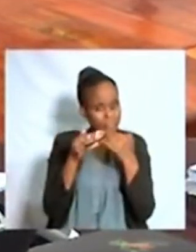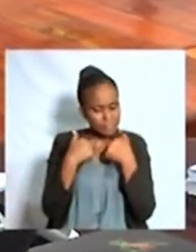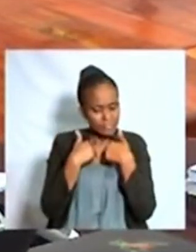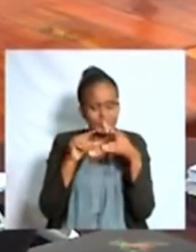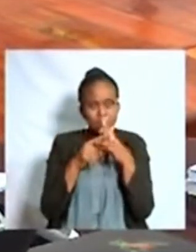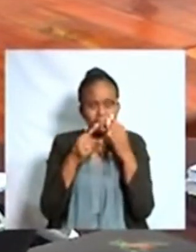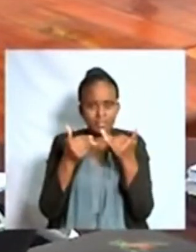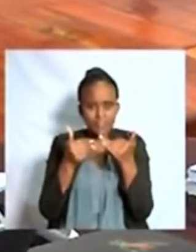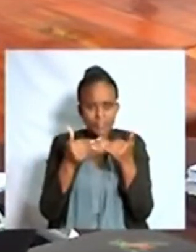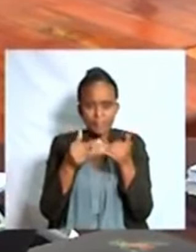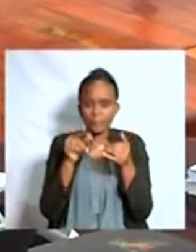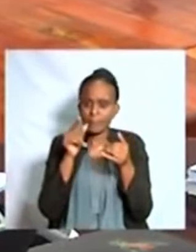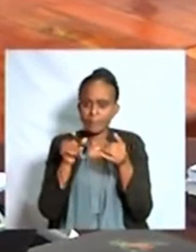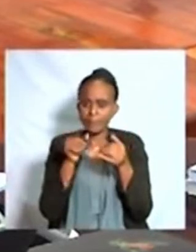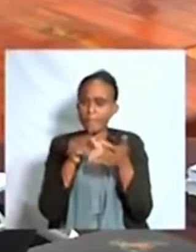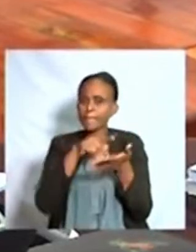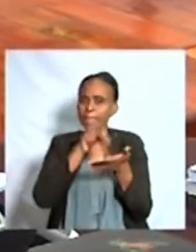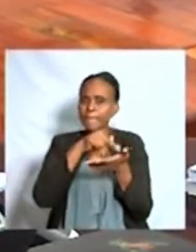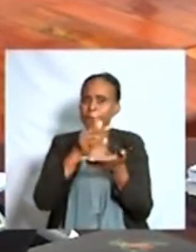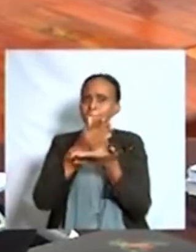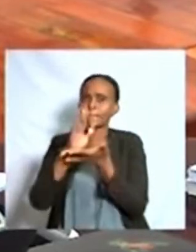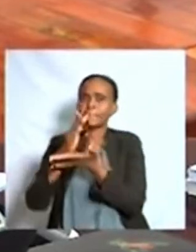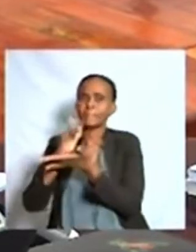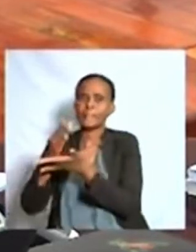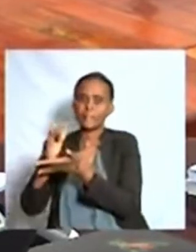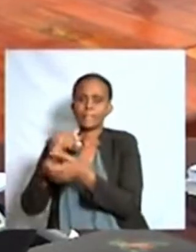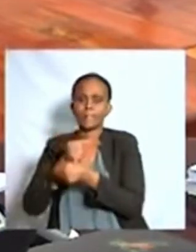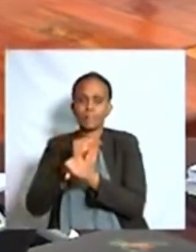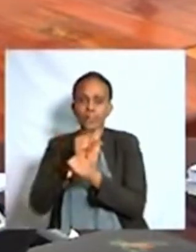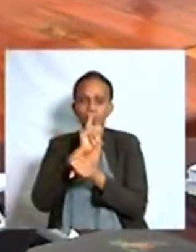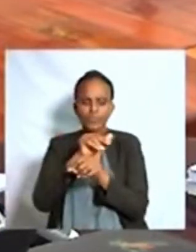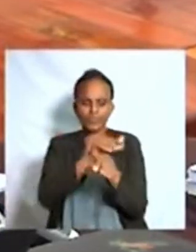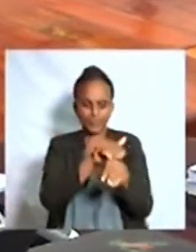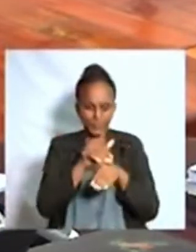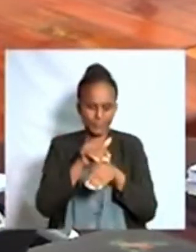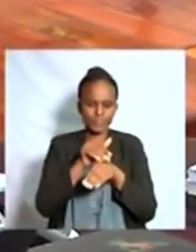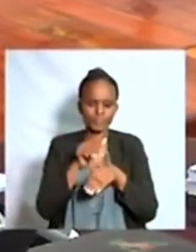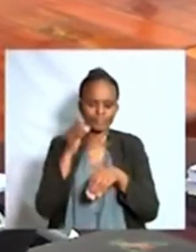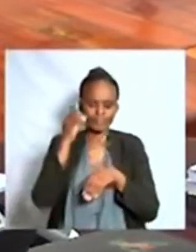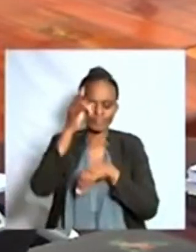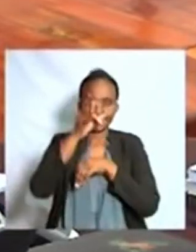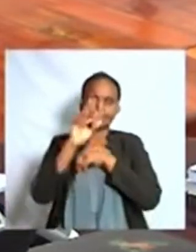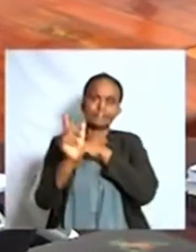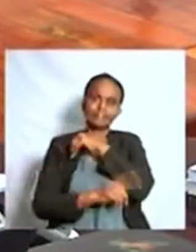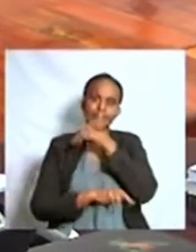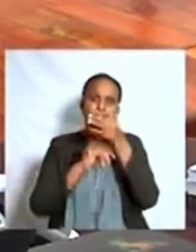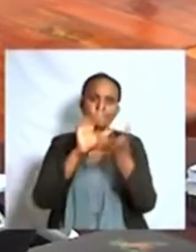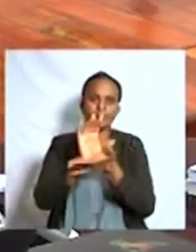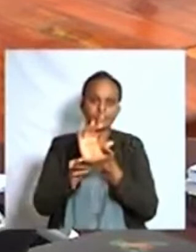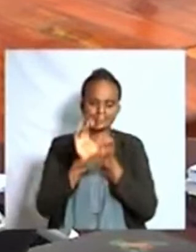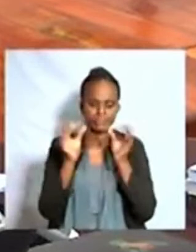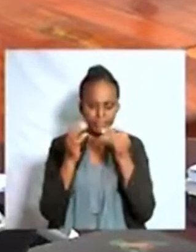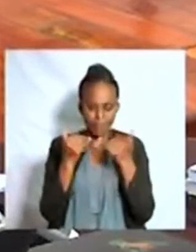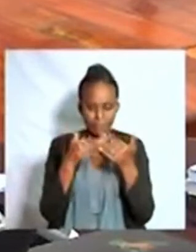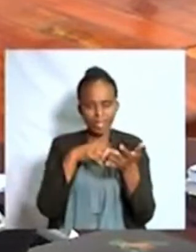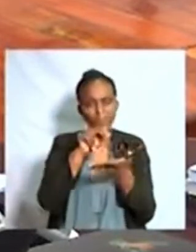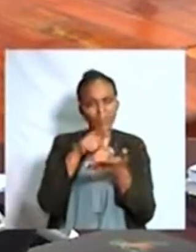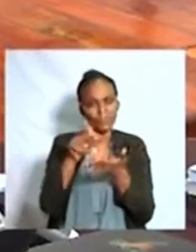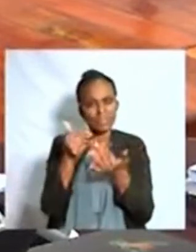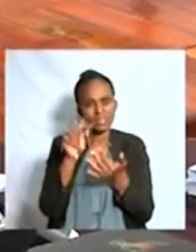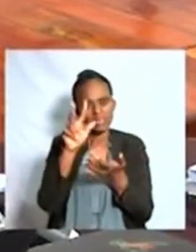these obligations in installments and ensuring that it avoids building future debts. The Council has so far paid